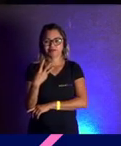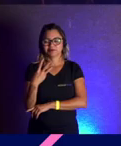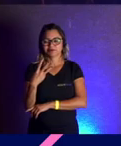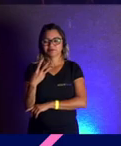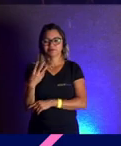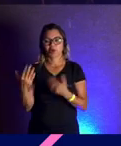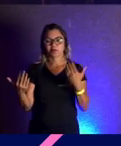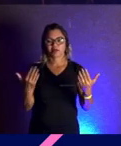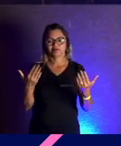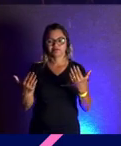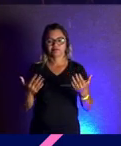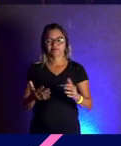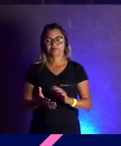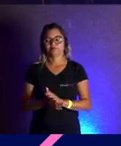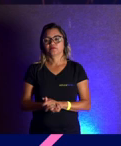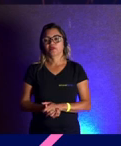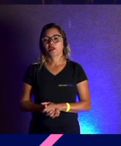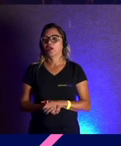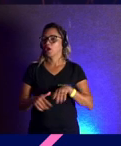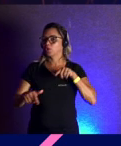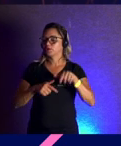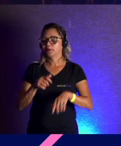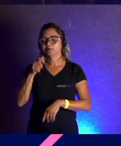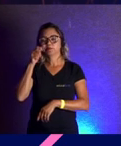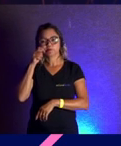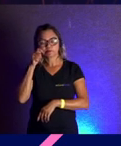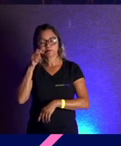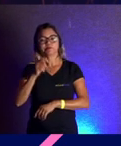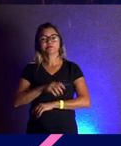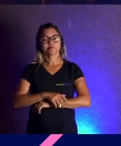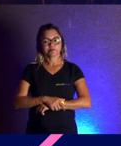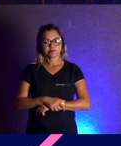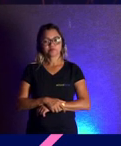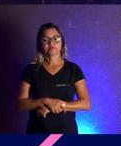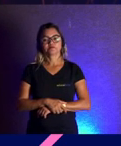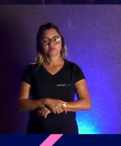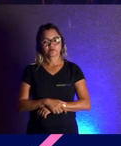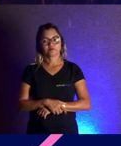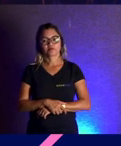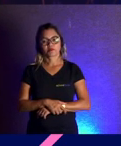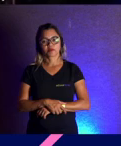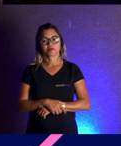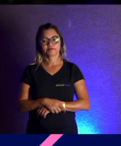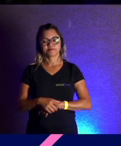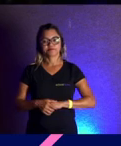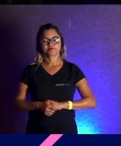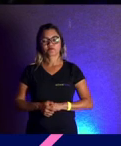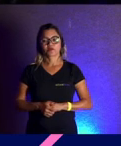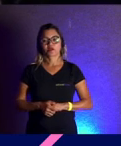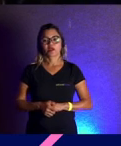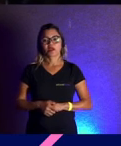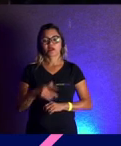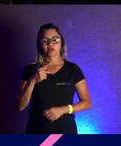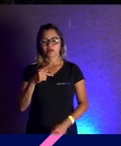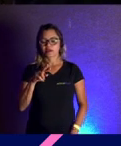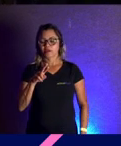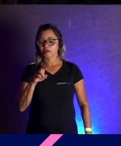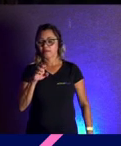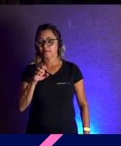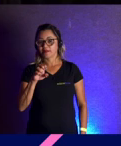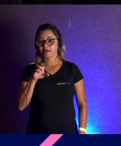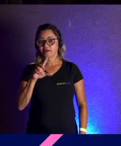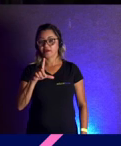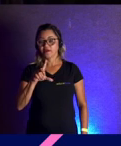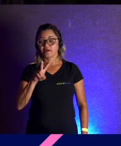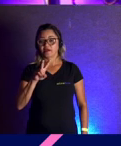prevalence, which is a very special word. The prevalence is a magic word in epidemiology and statistics. So you have to be very careful about